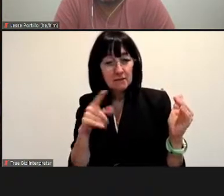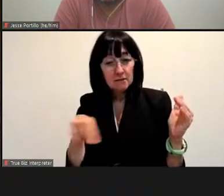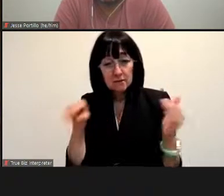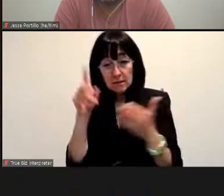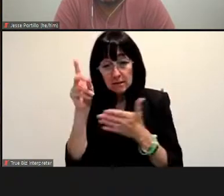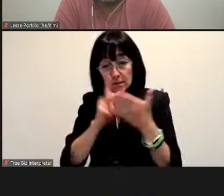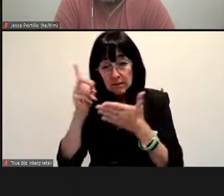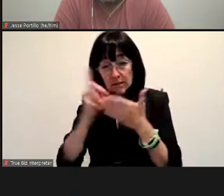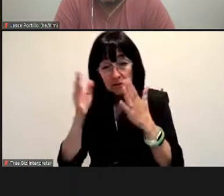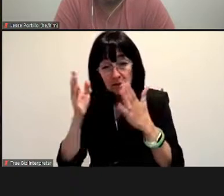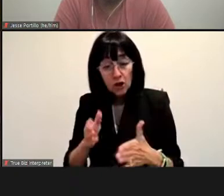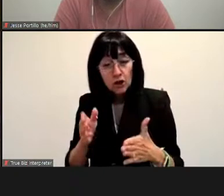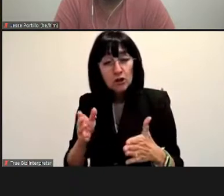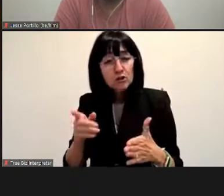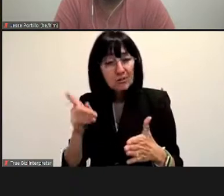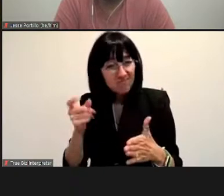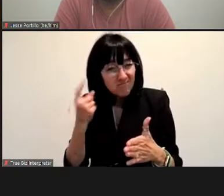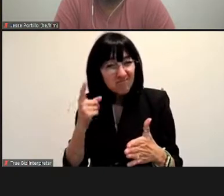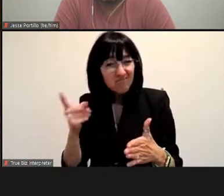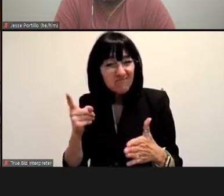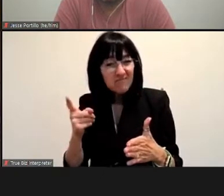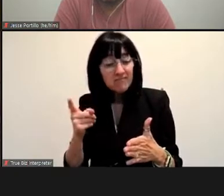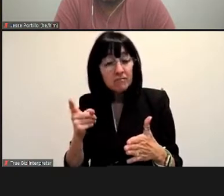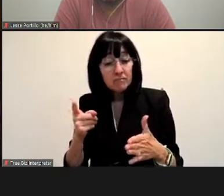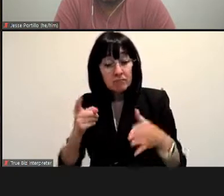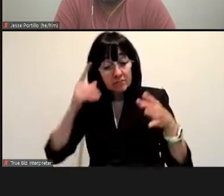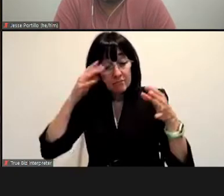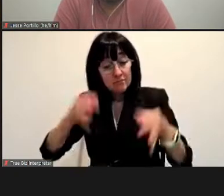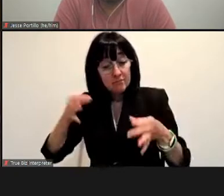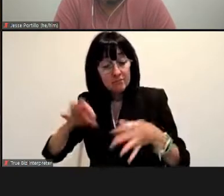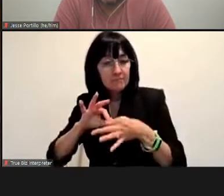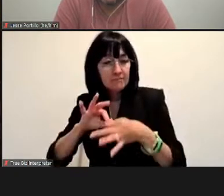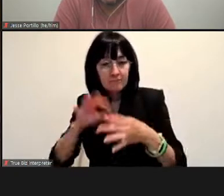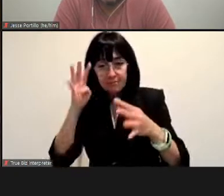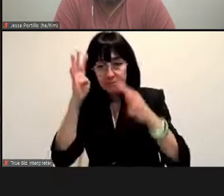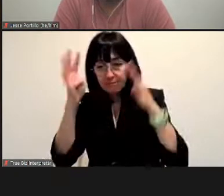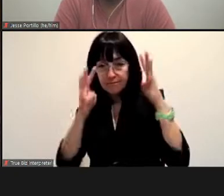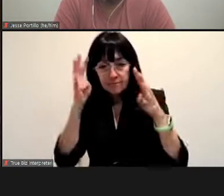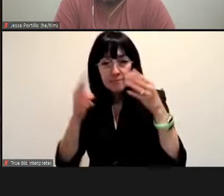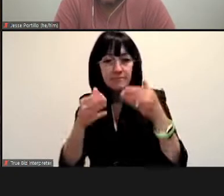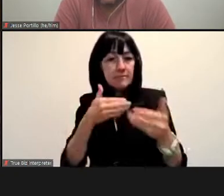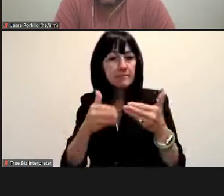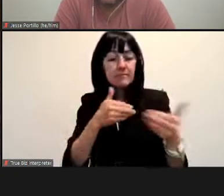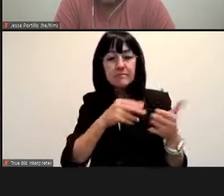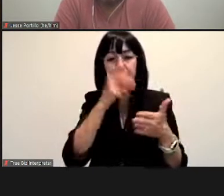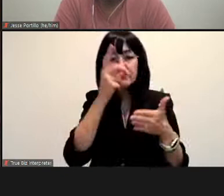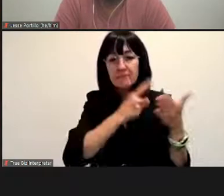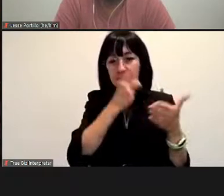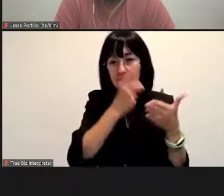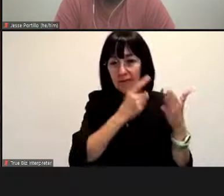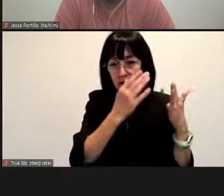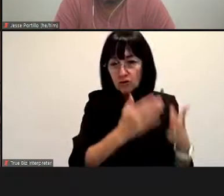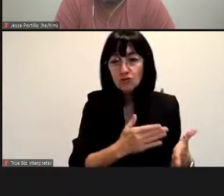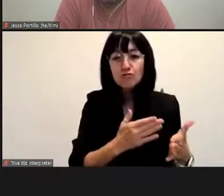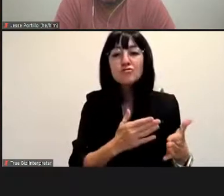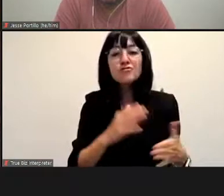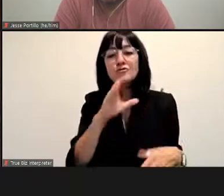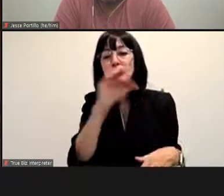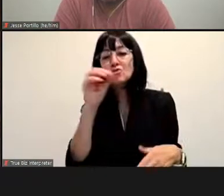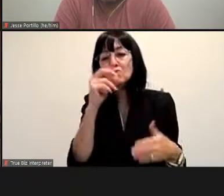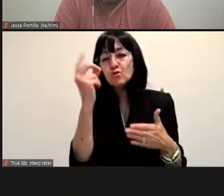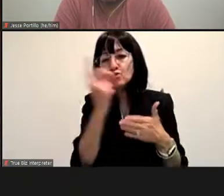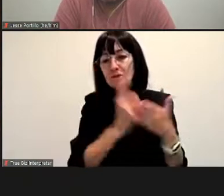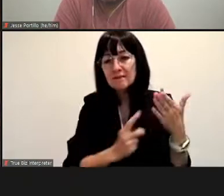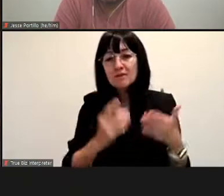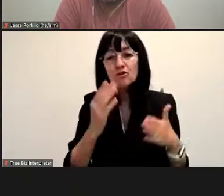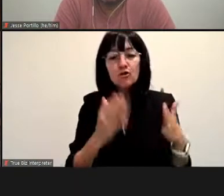creative decisions, even if you're in collaboration with a co-designer or an assistant designer, there are people that